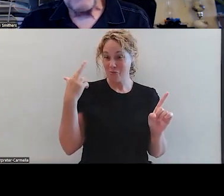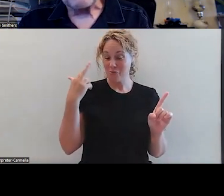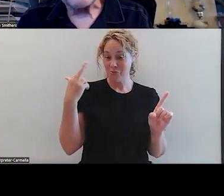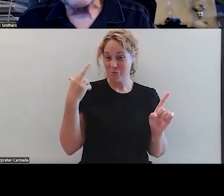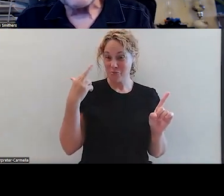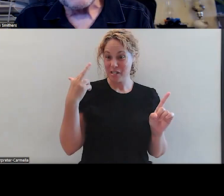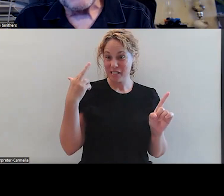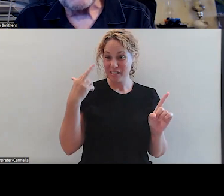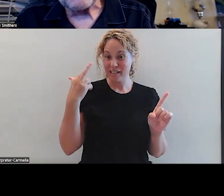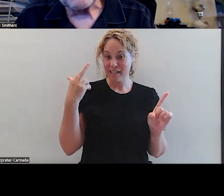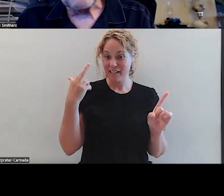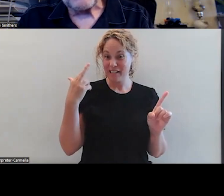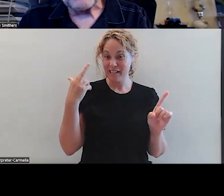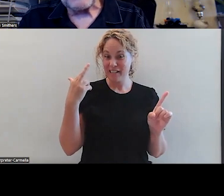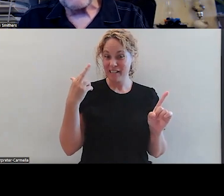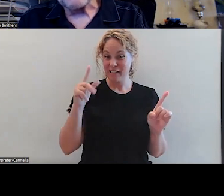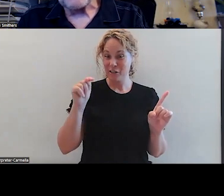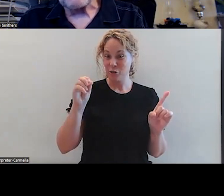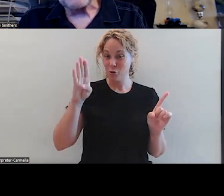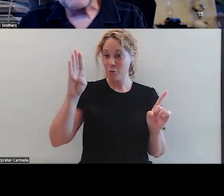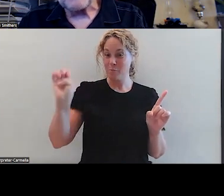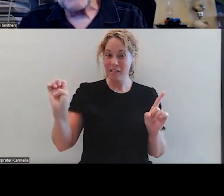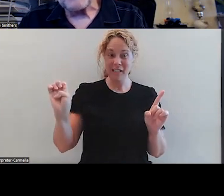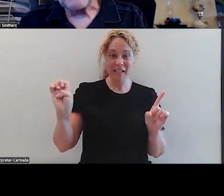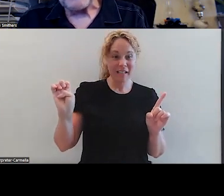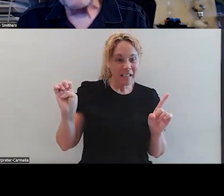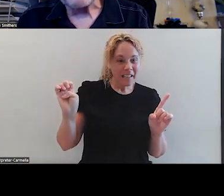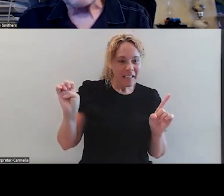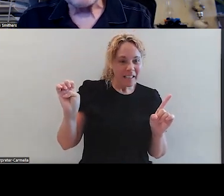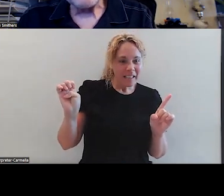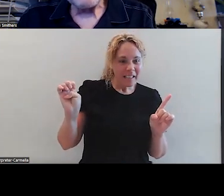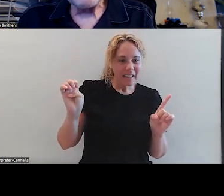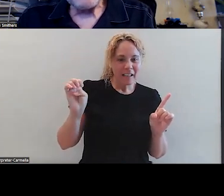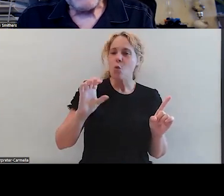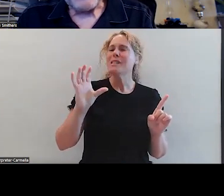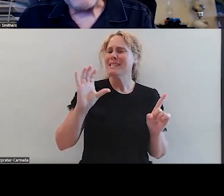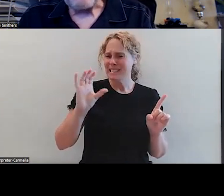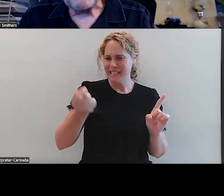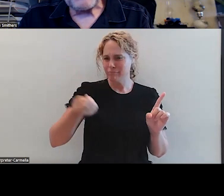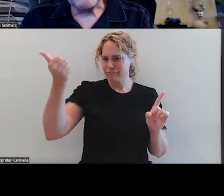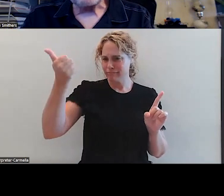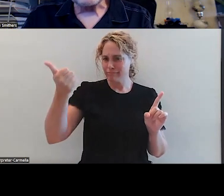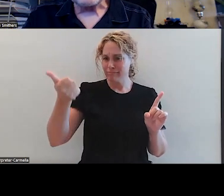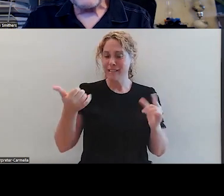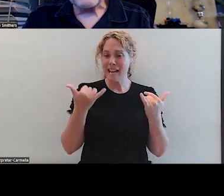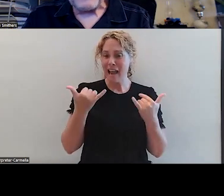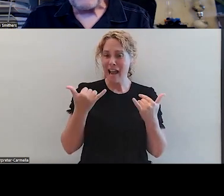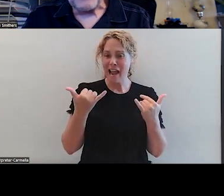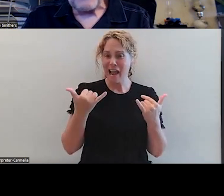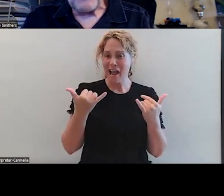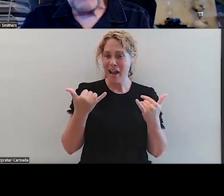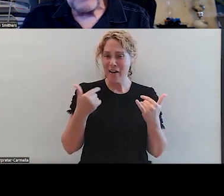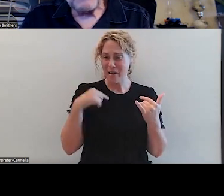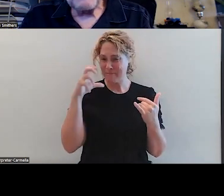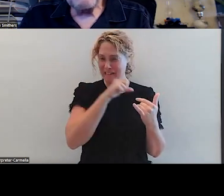be, is raison d'etre. So we'll knock that one out. And now I'm completely in